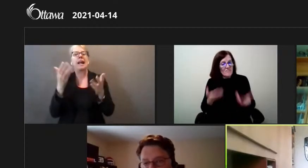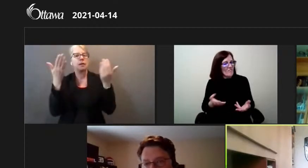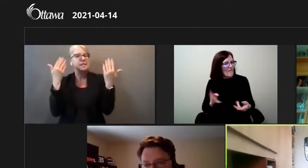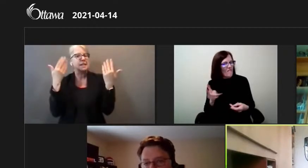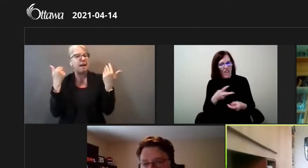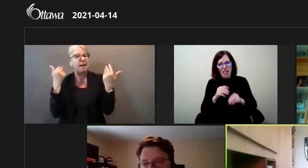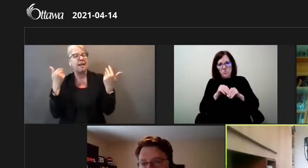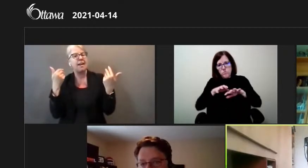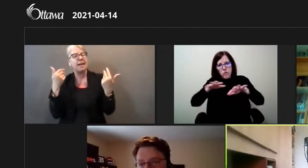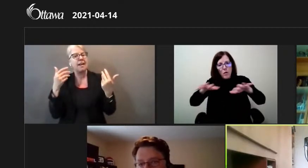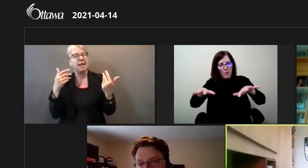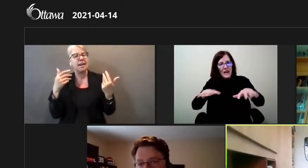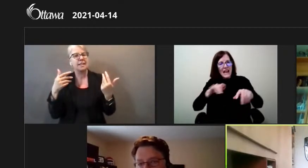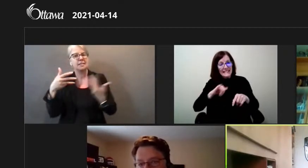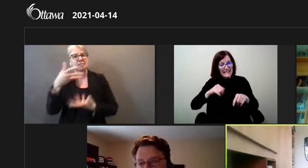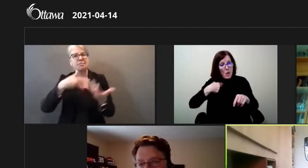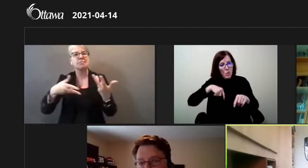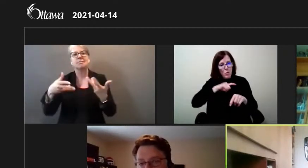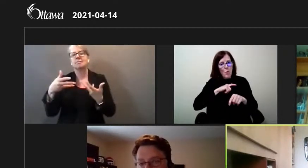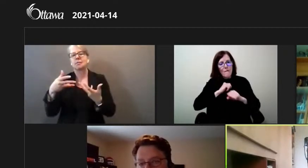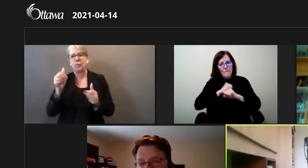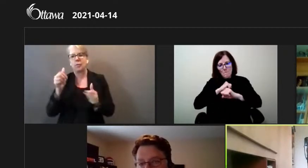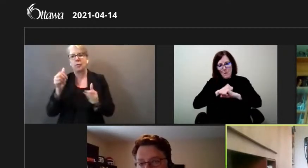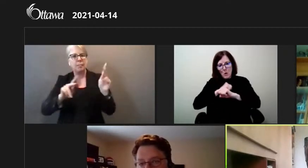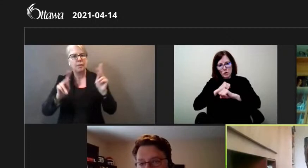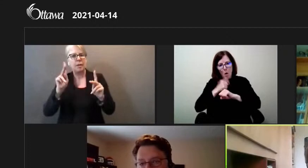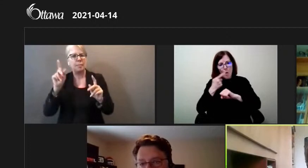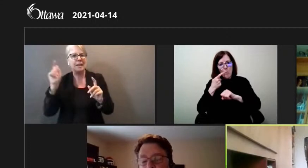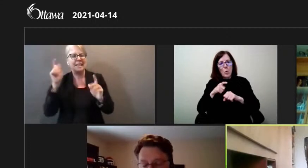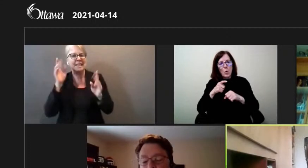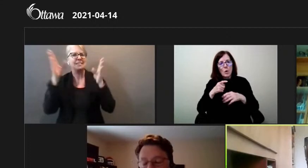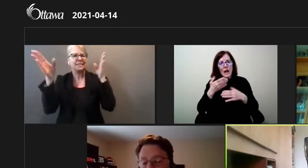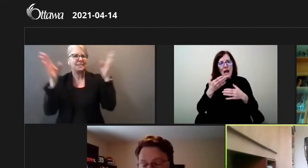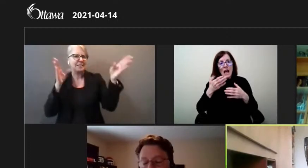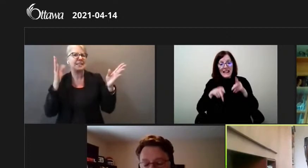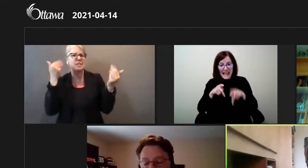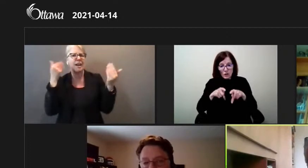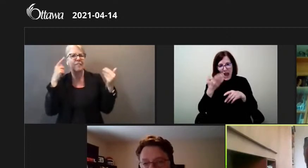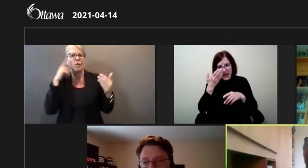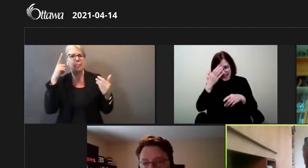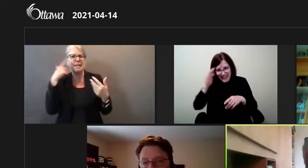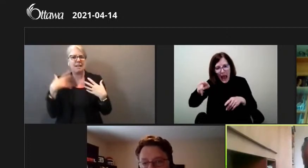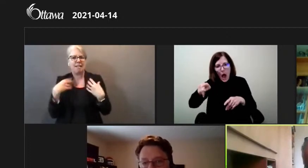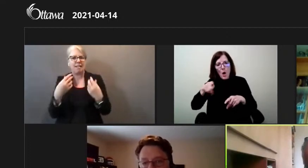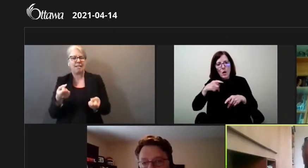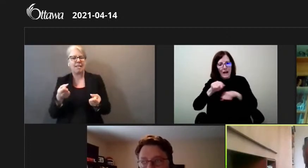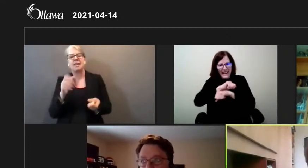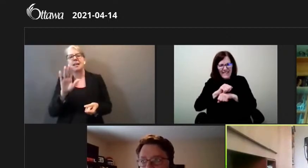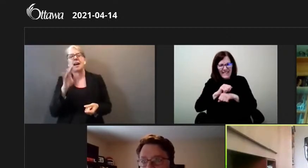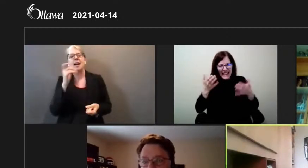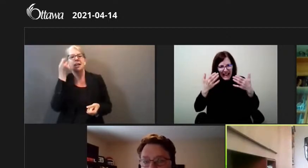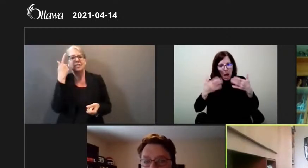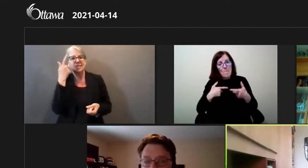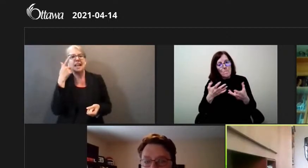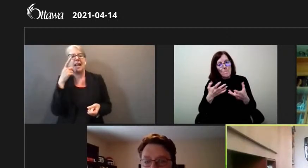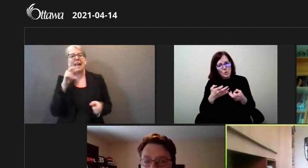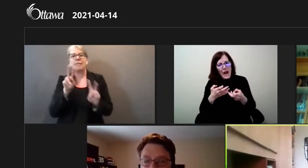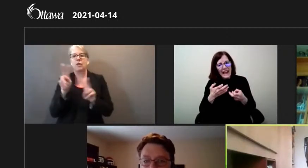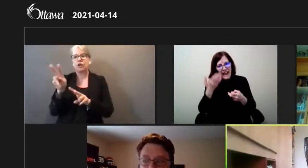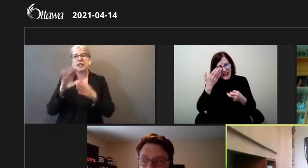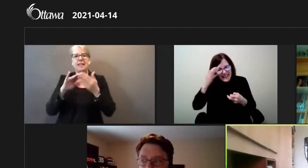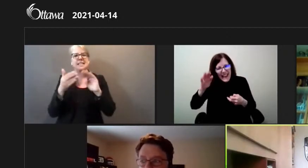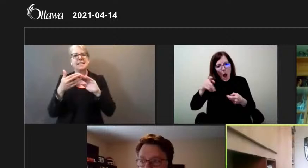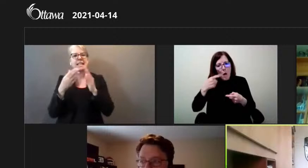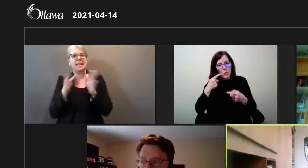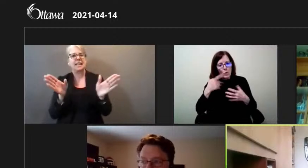people and with residents, you know, people need to go outside for their mental health. And I understand if you look at citywide, we